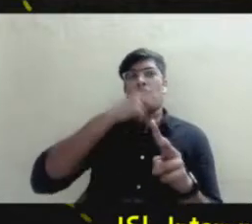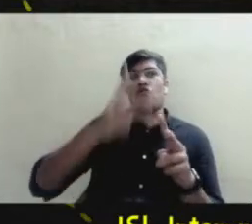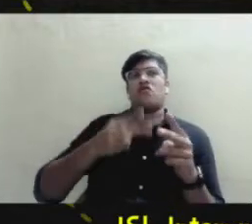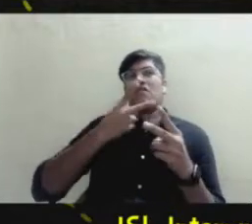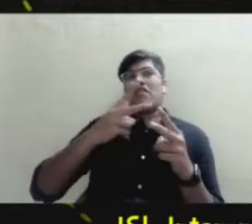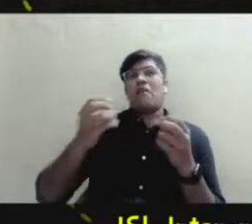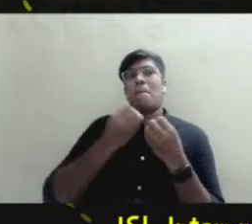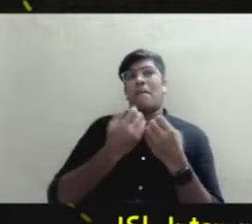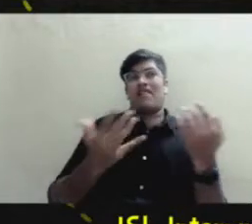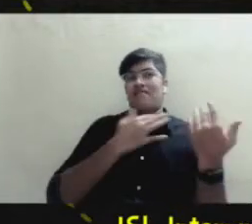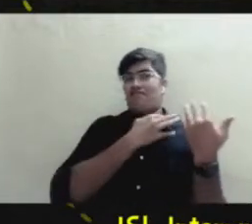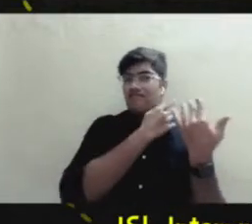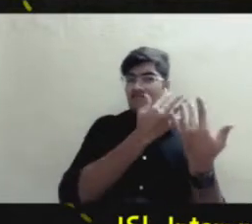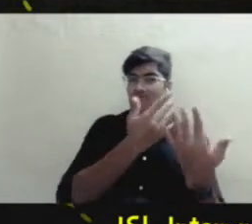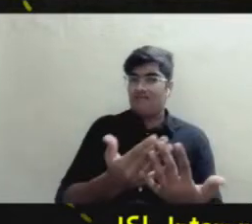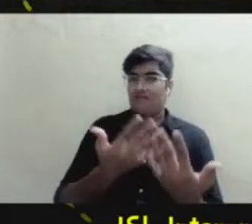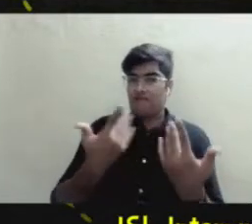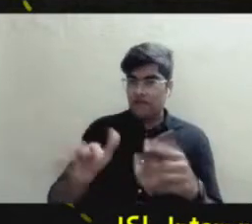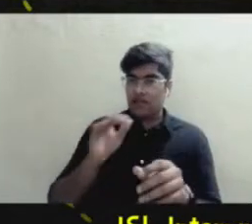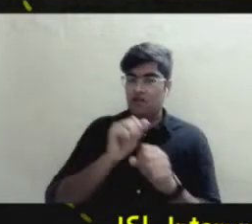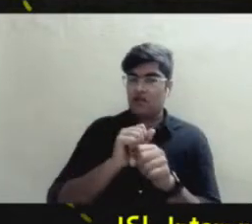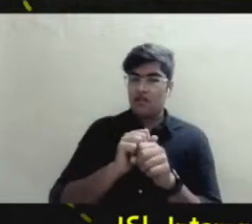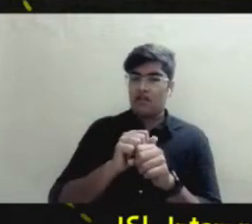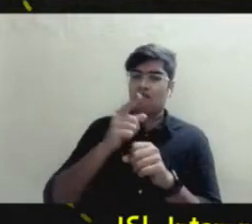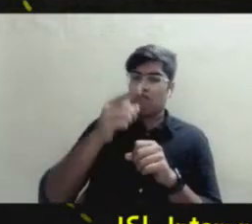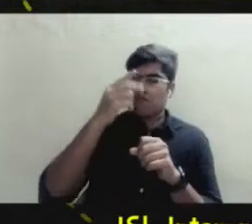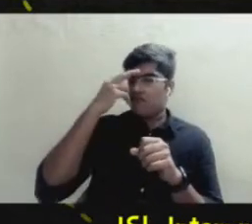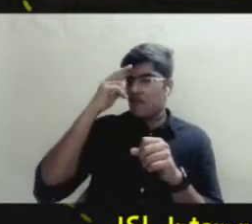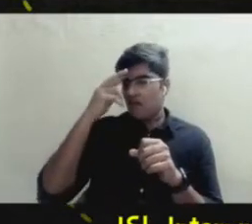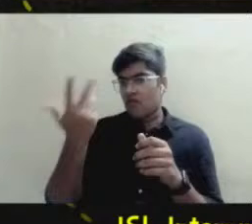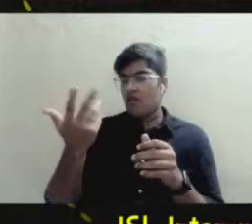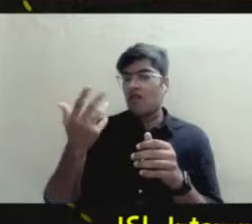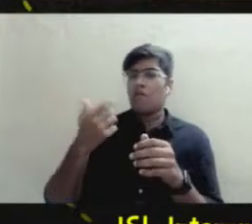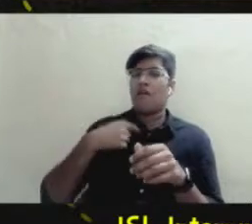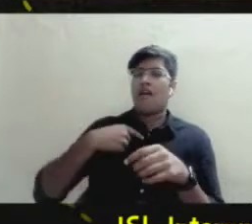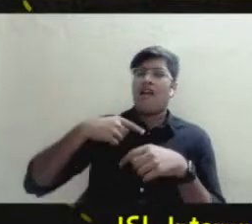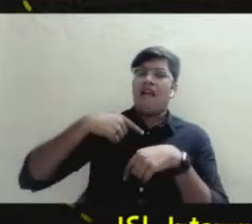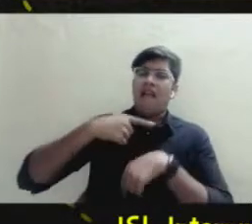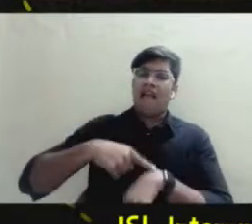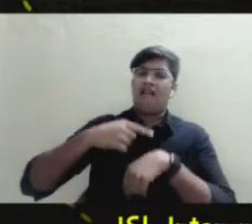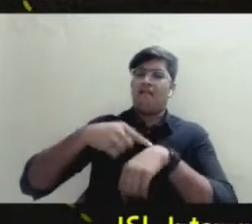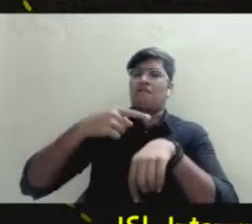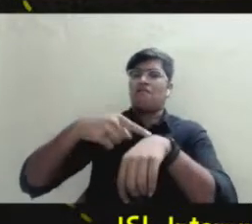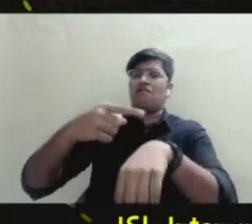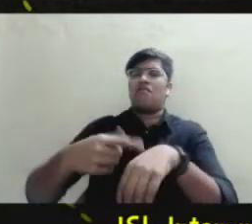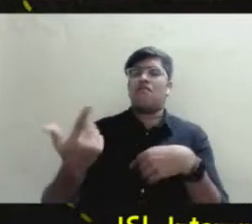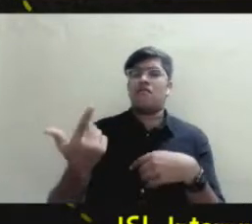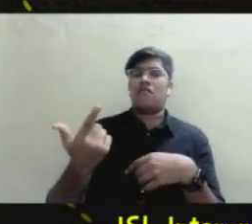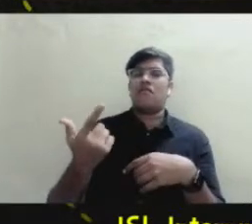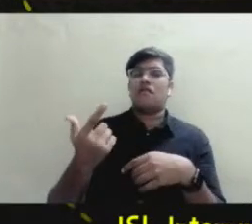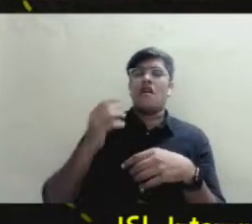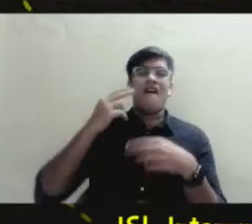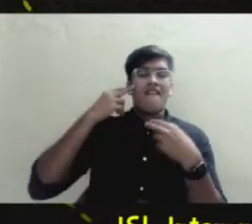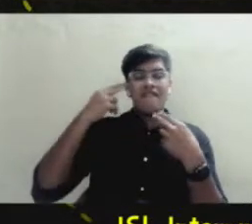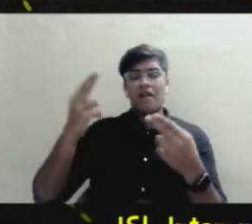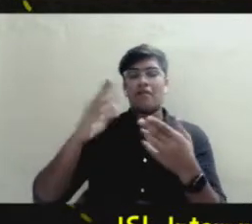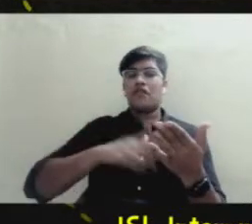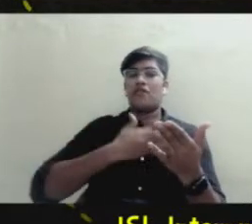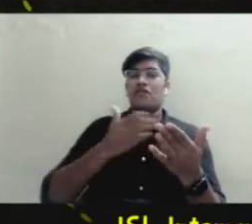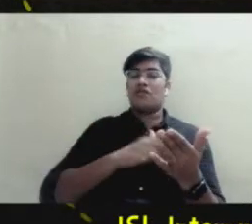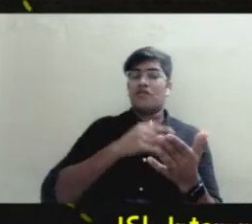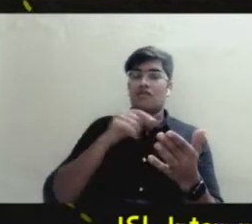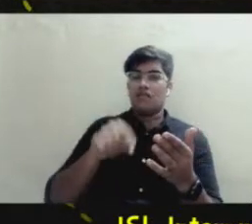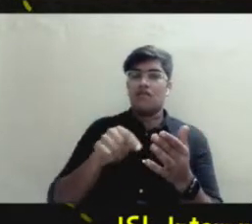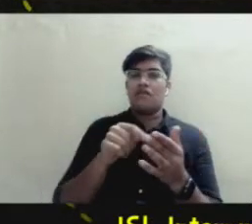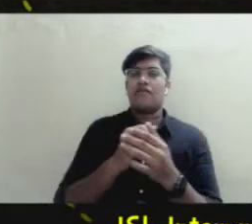part of, I'm wondering why we always, particularly with popular music, why do we always look